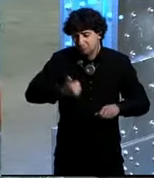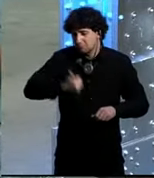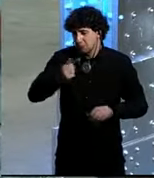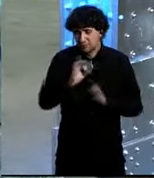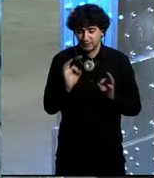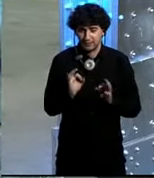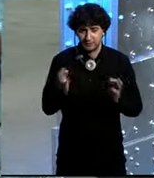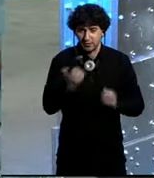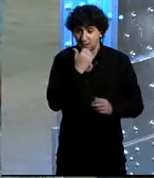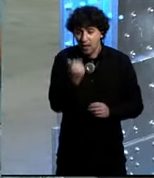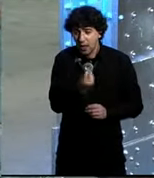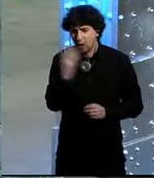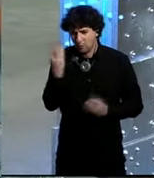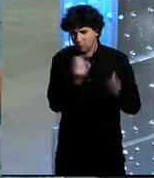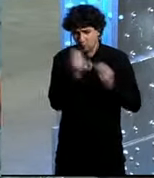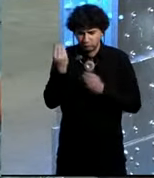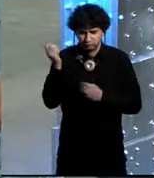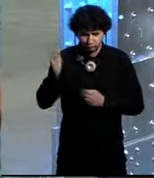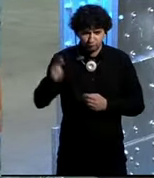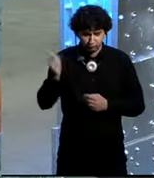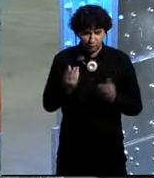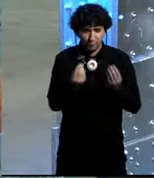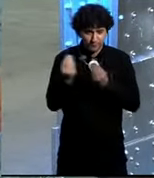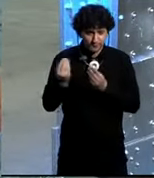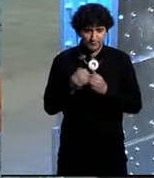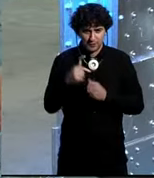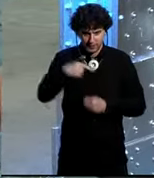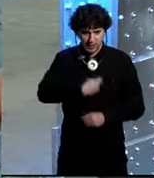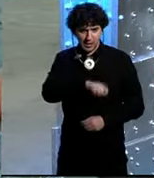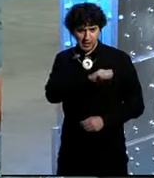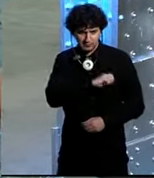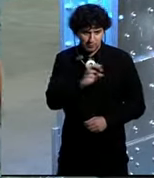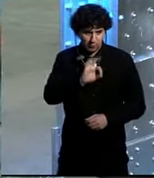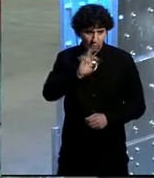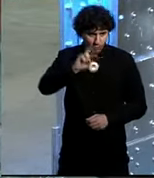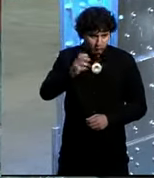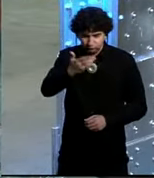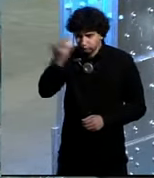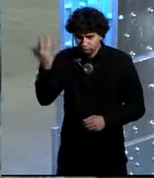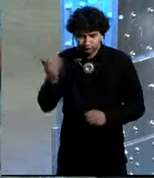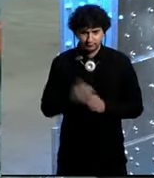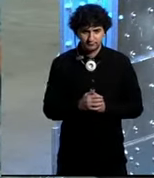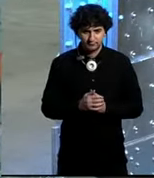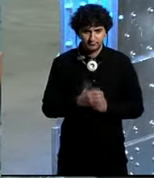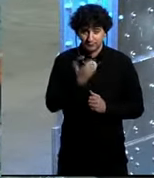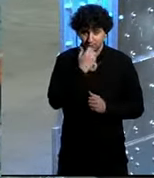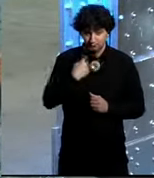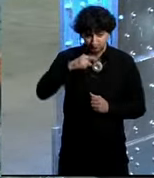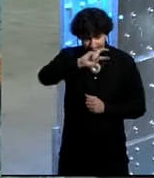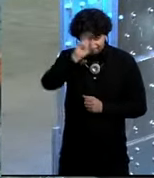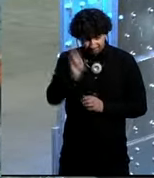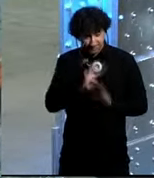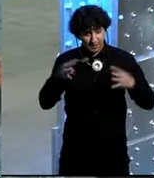3 medium, but it's happening in Spain and elsewhere. Some people are saying, I'm going to